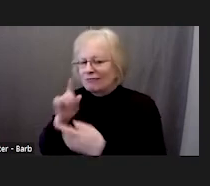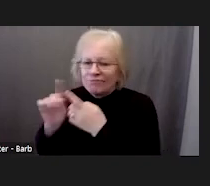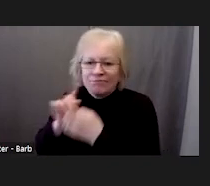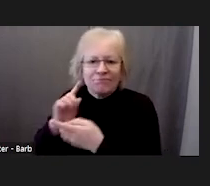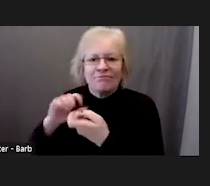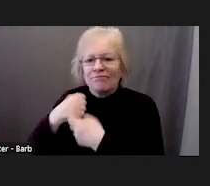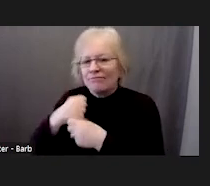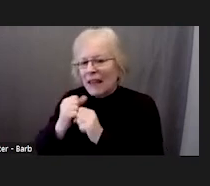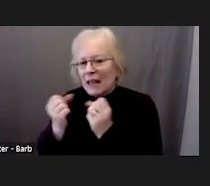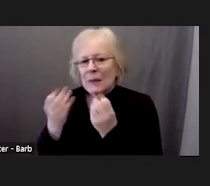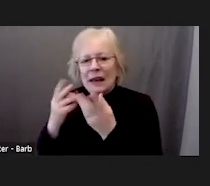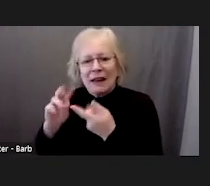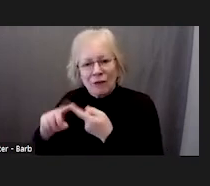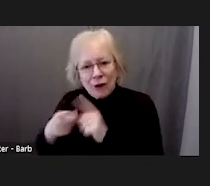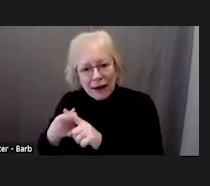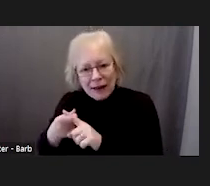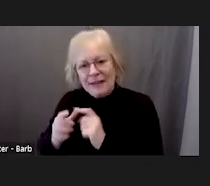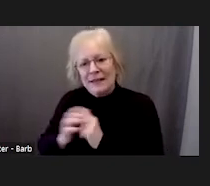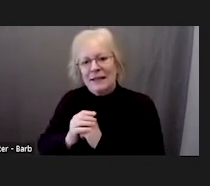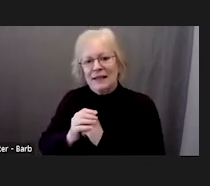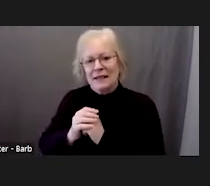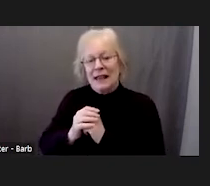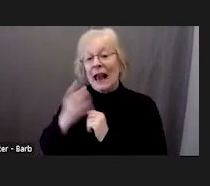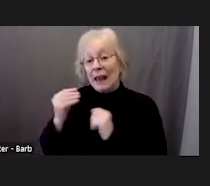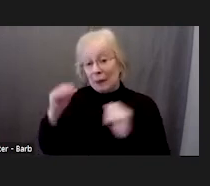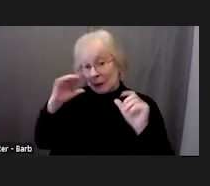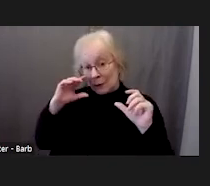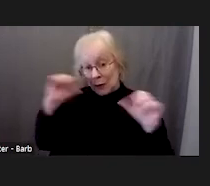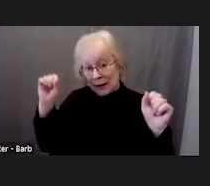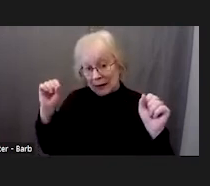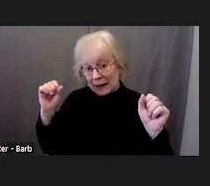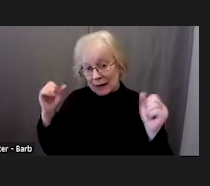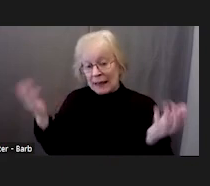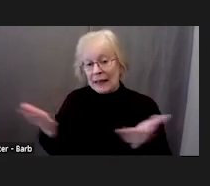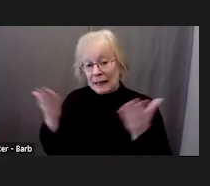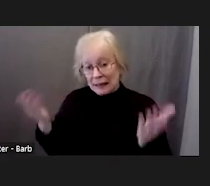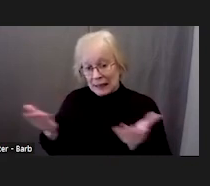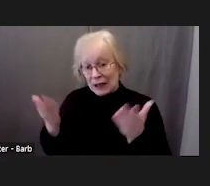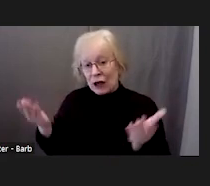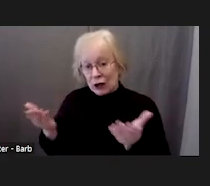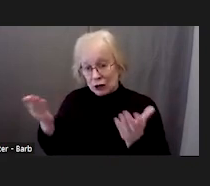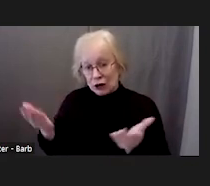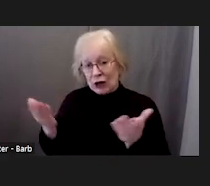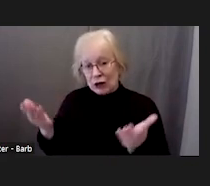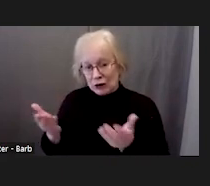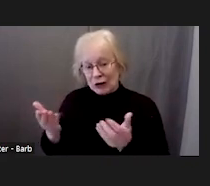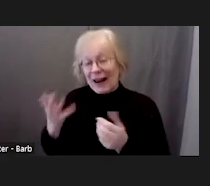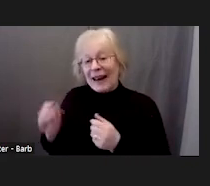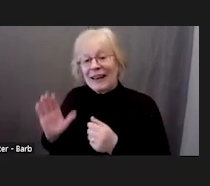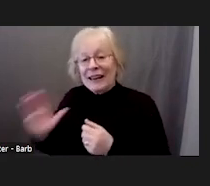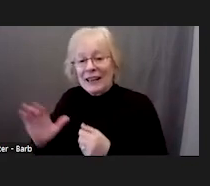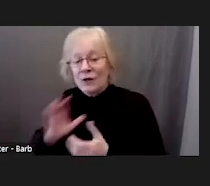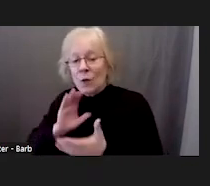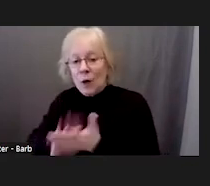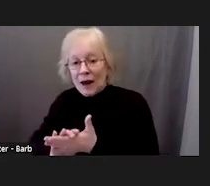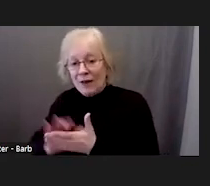and the president here at Bethel named Ross and his wife Annie.